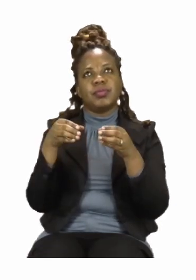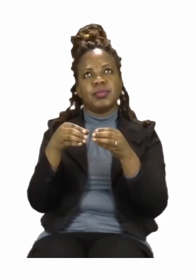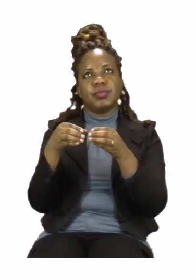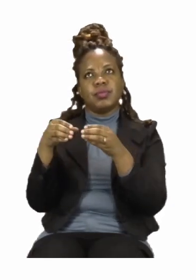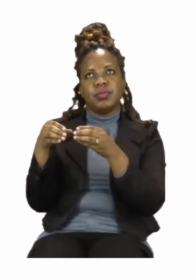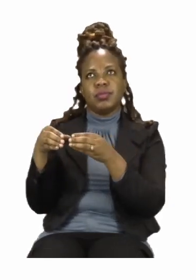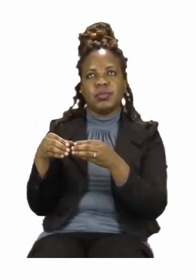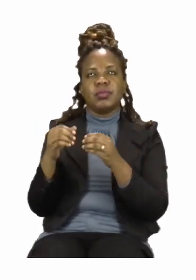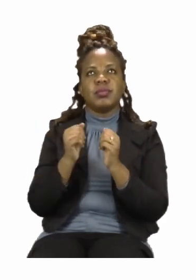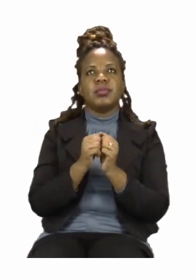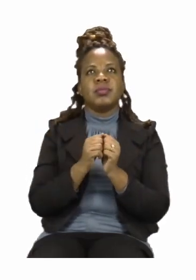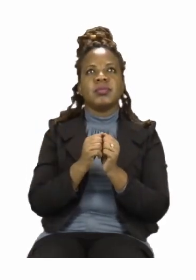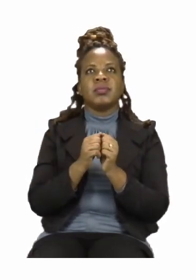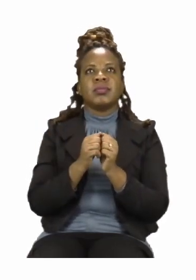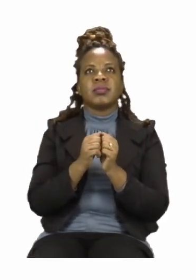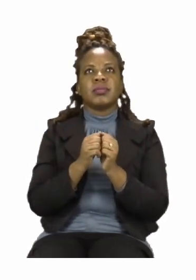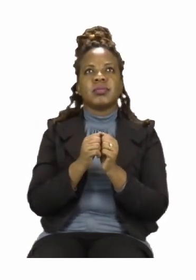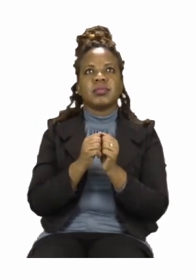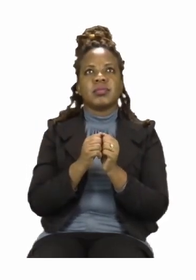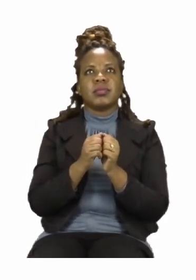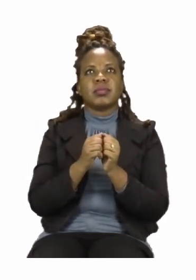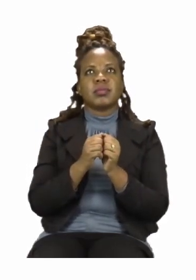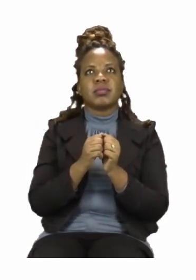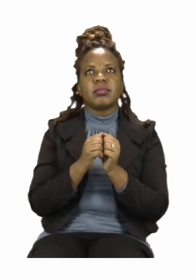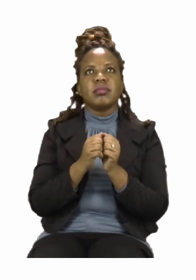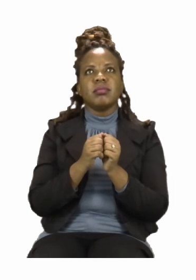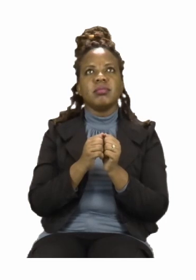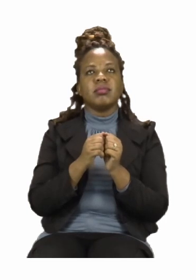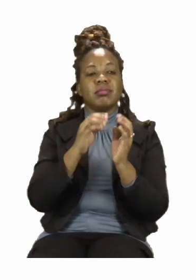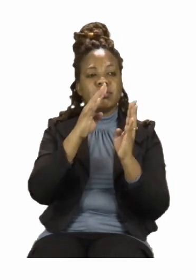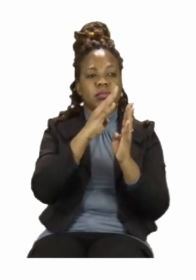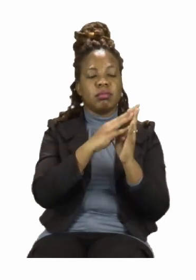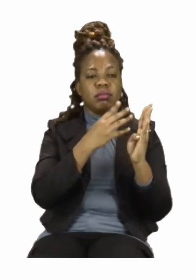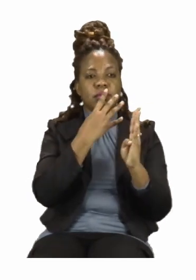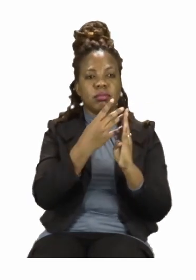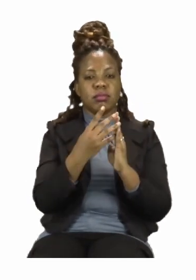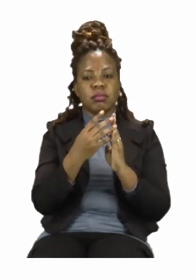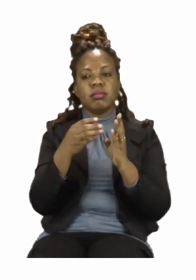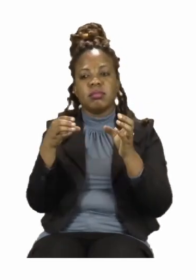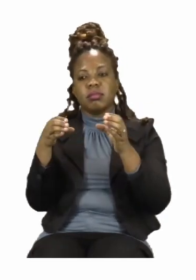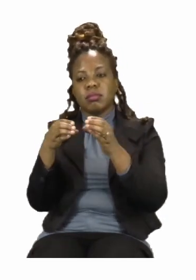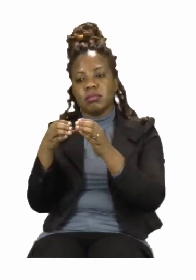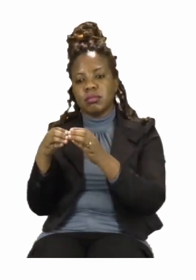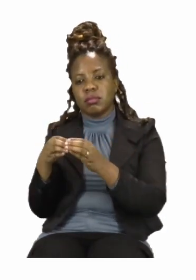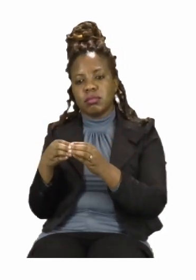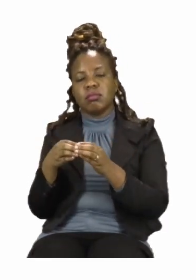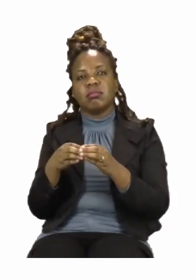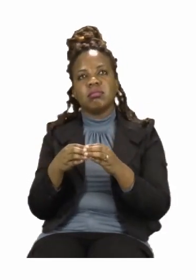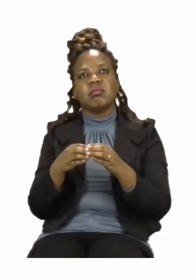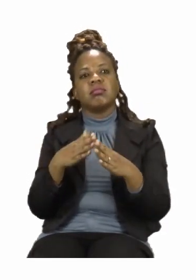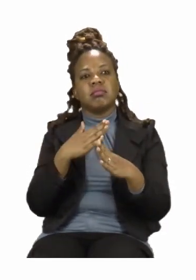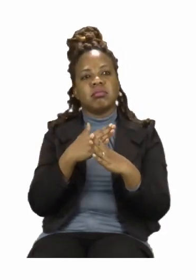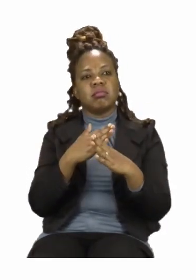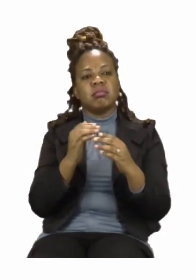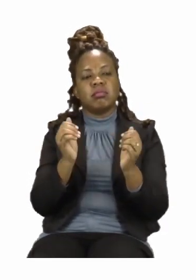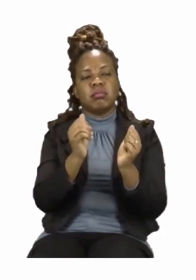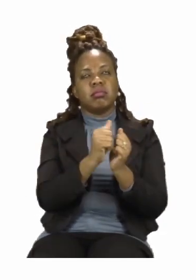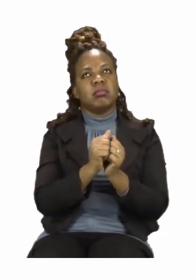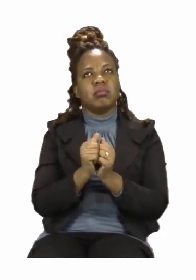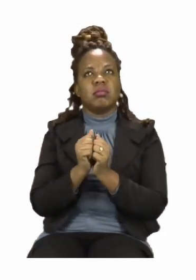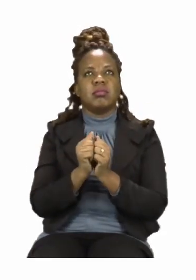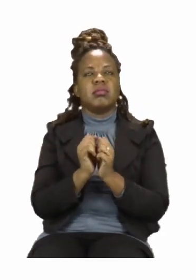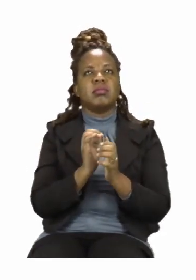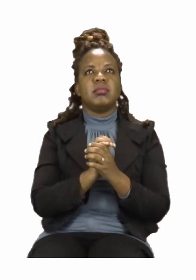grouping and the times table can work together because when we are saying our times table, we can say, like the